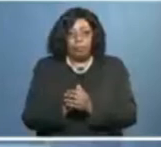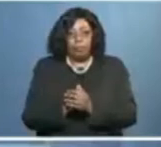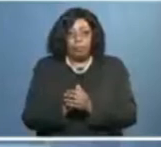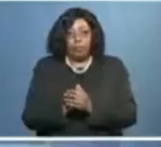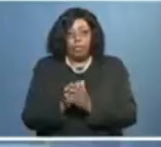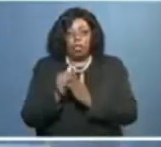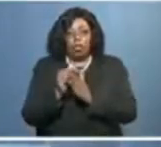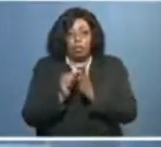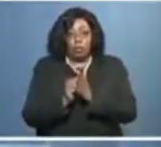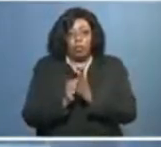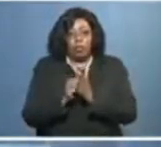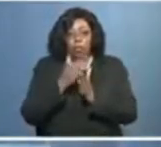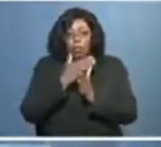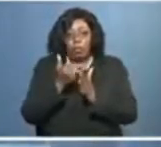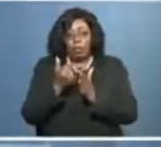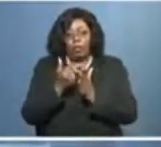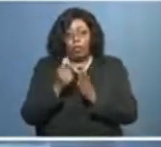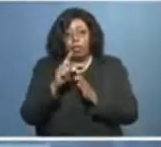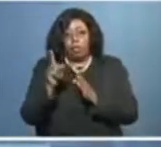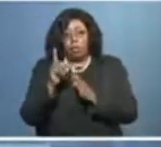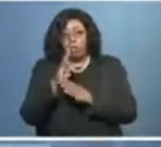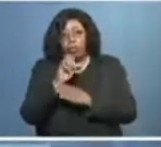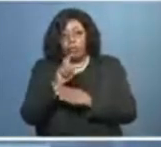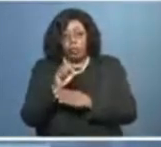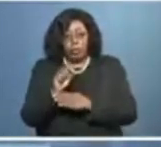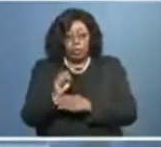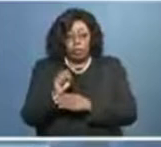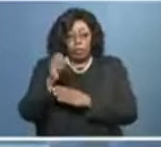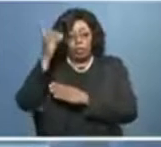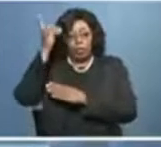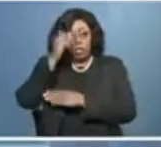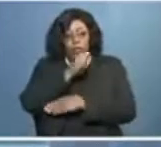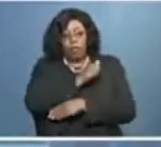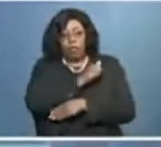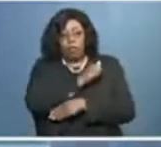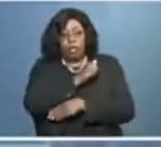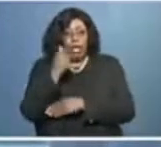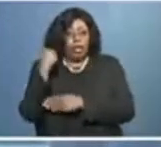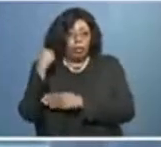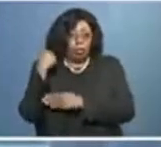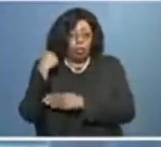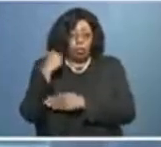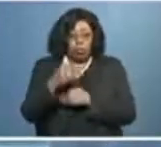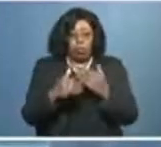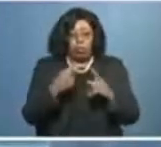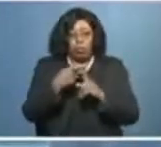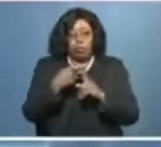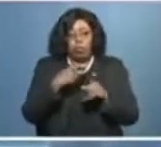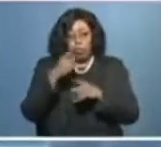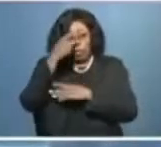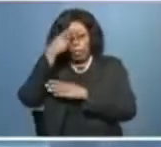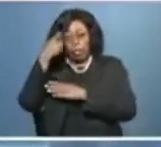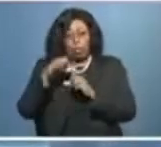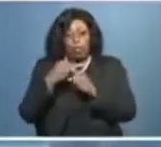Amending and enhancing a myriad of bills will comprise the Davis administration's legislative agenda when Parliament resumes from its summer break next